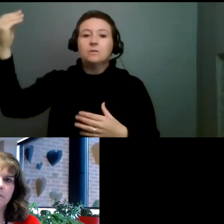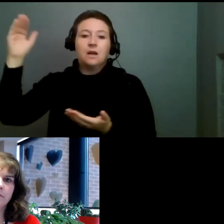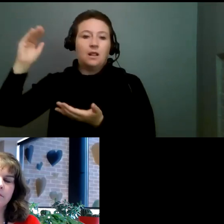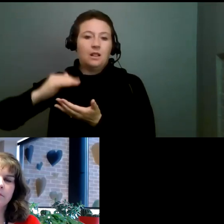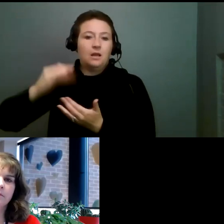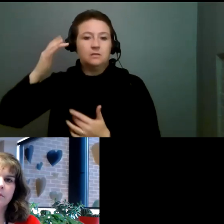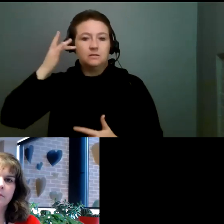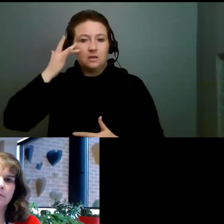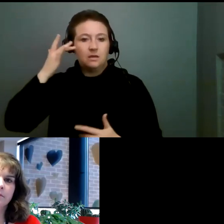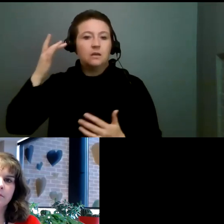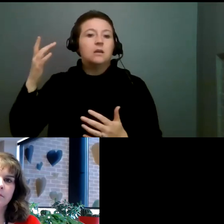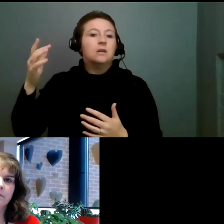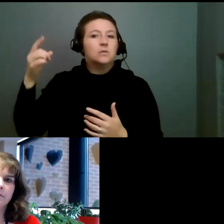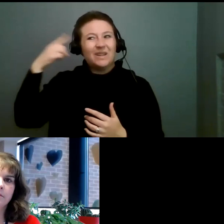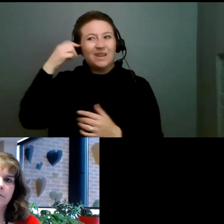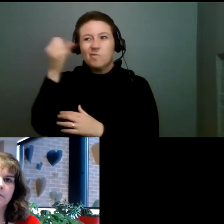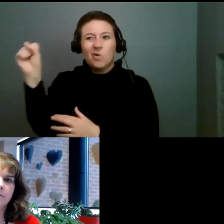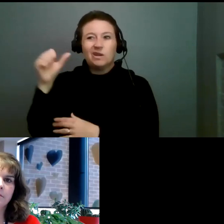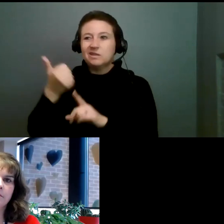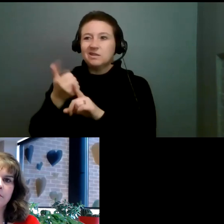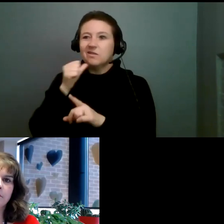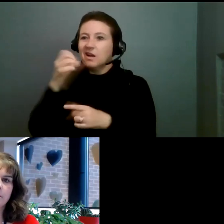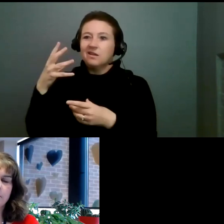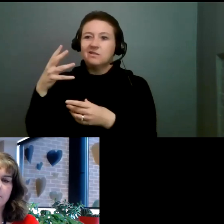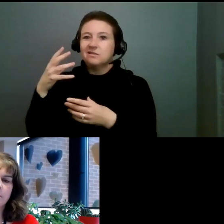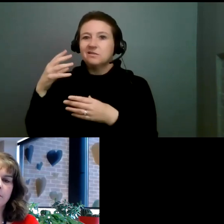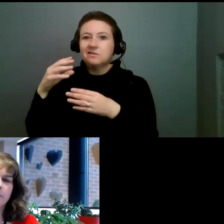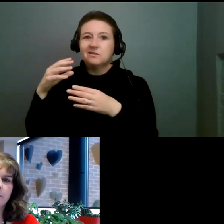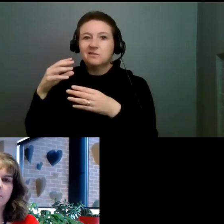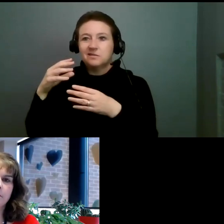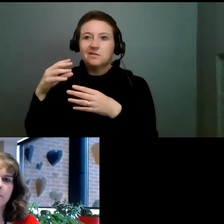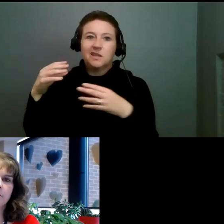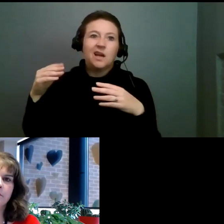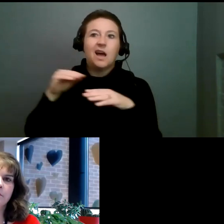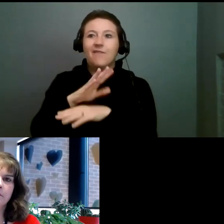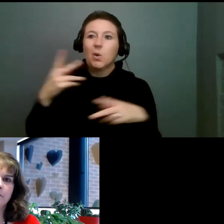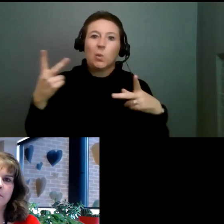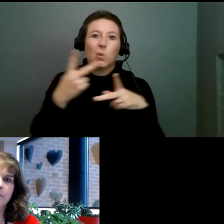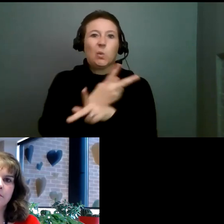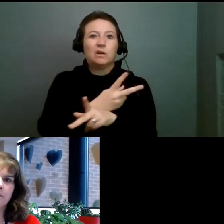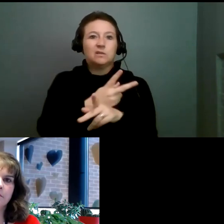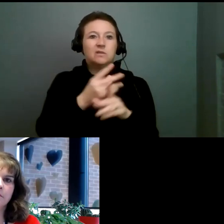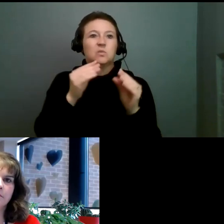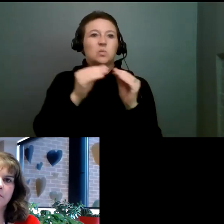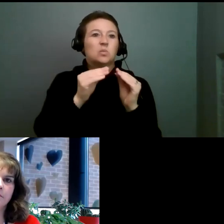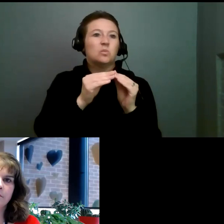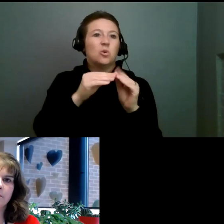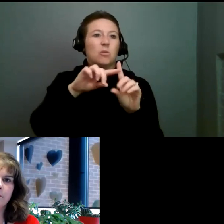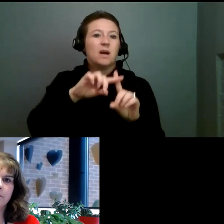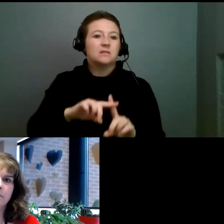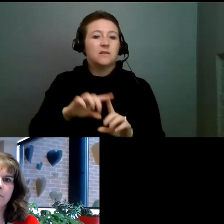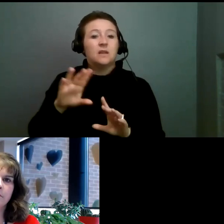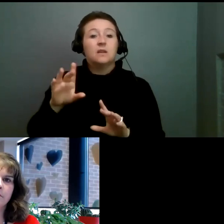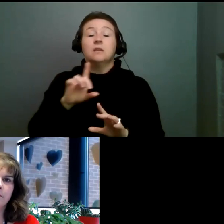to contribute materially to this. We're really focused on places where young adults